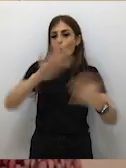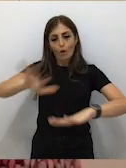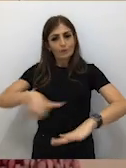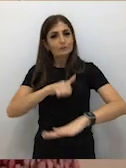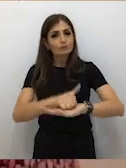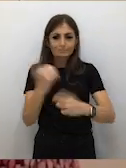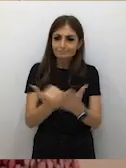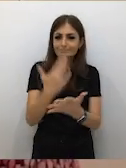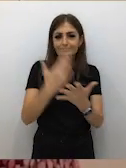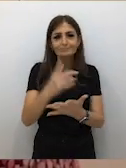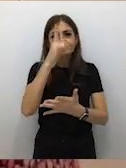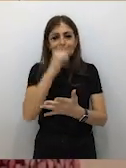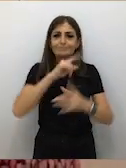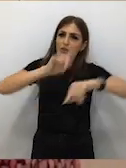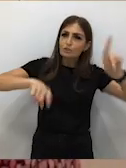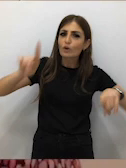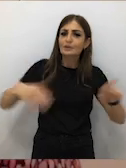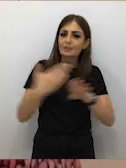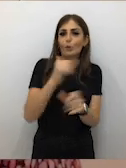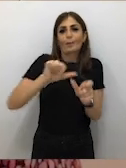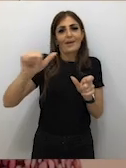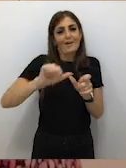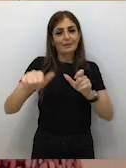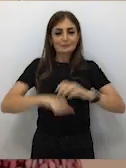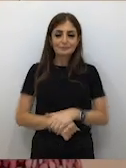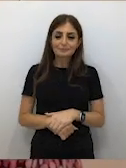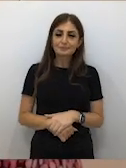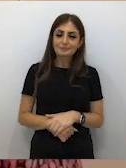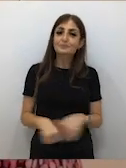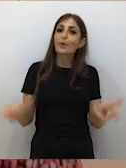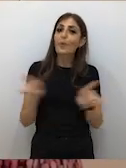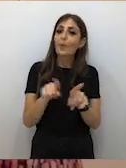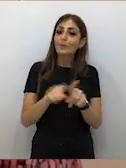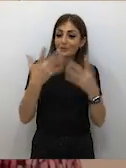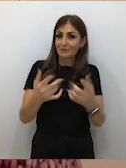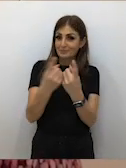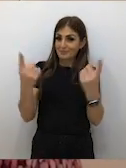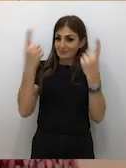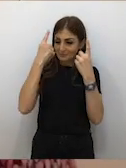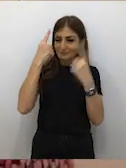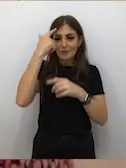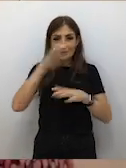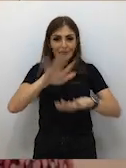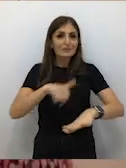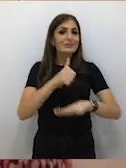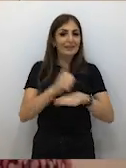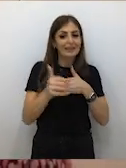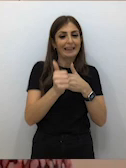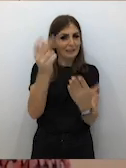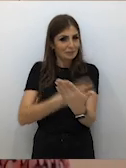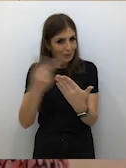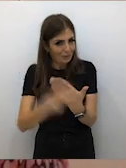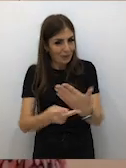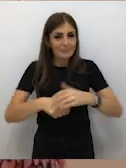culture organisations across the country to help make all of our diversity work better. I'm also an alumni of Creative